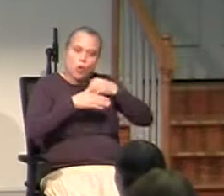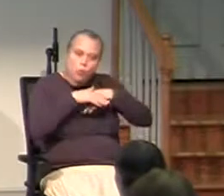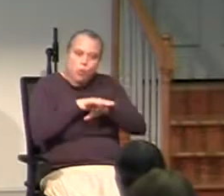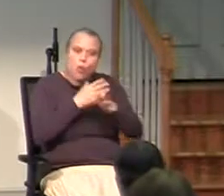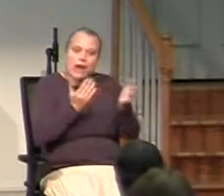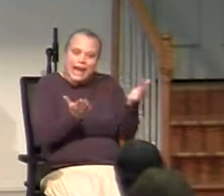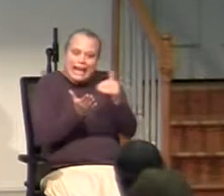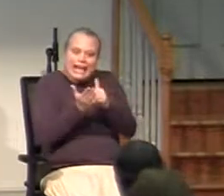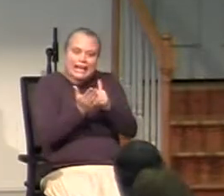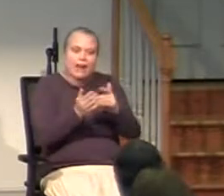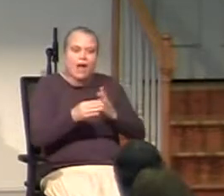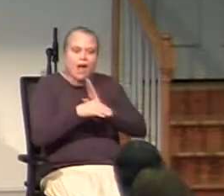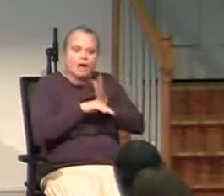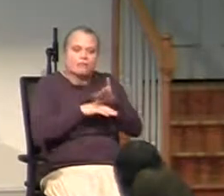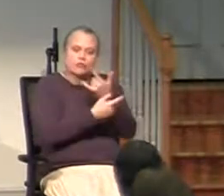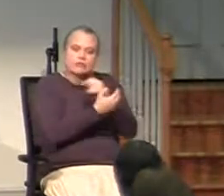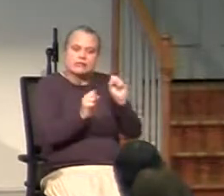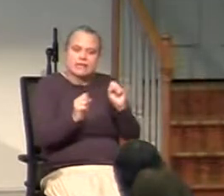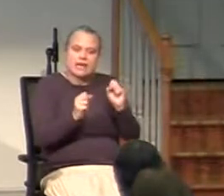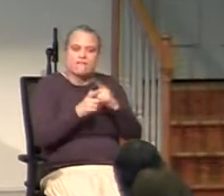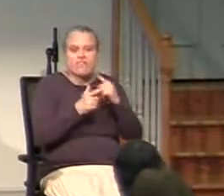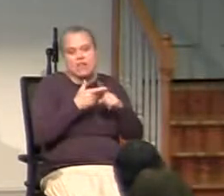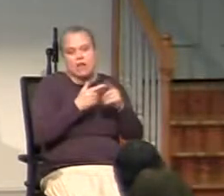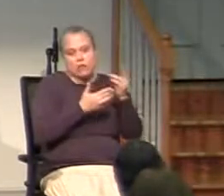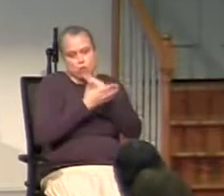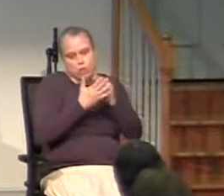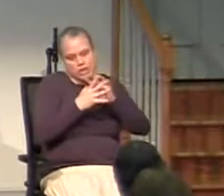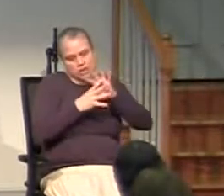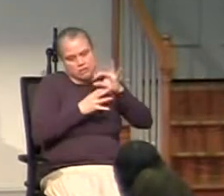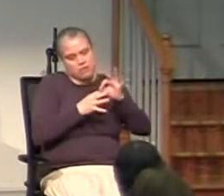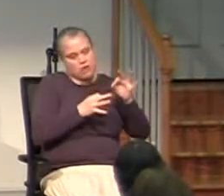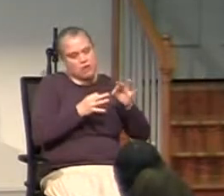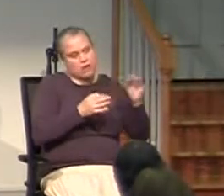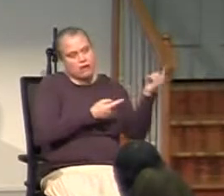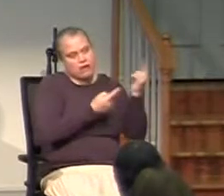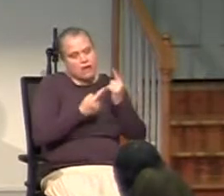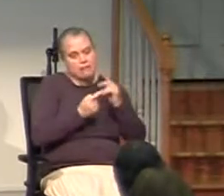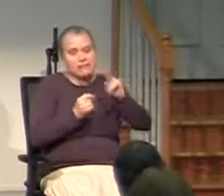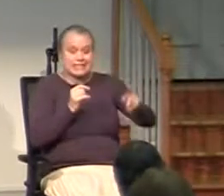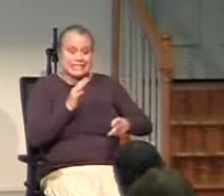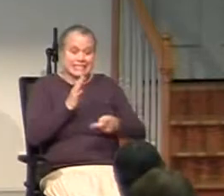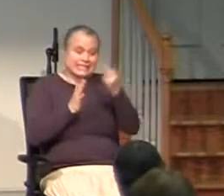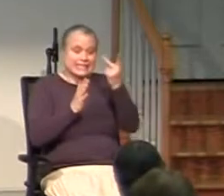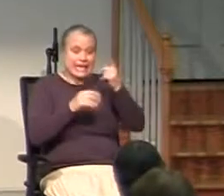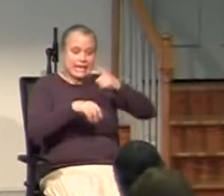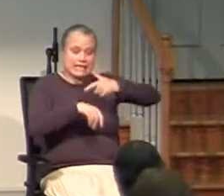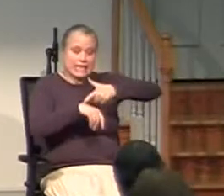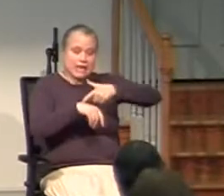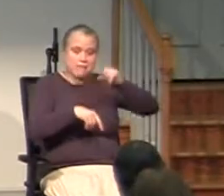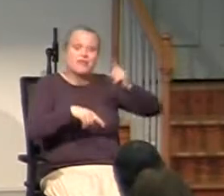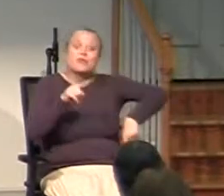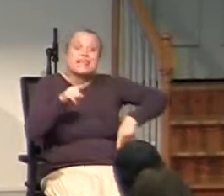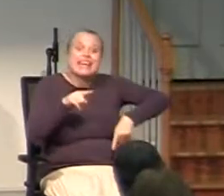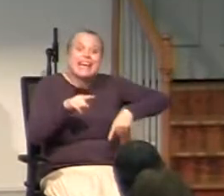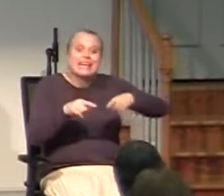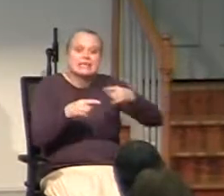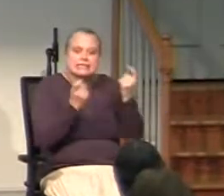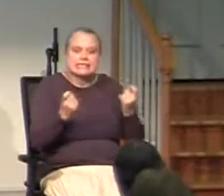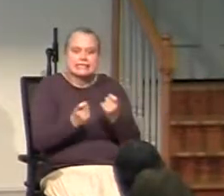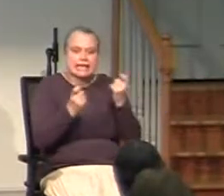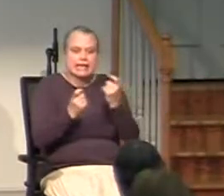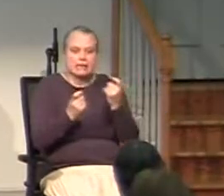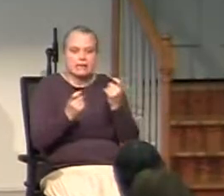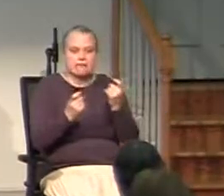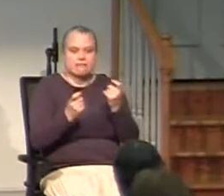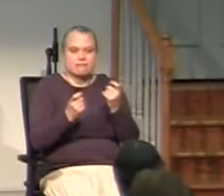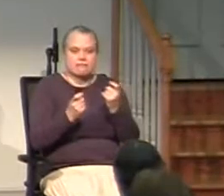after you've been changed. The Holy Spirit comes in again and gives you a second blessing so that you cannot sin. It's an